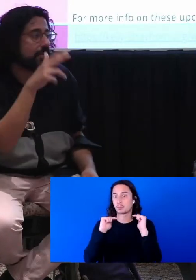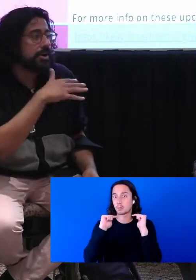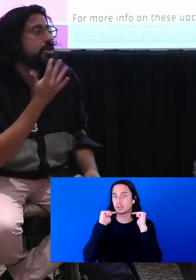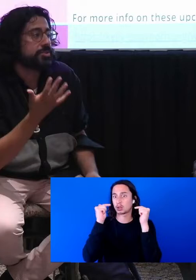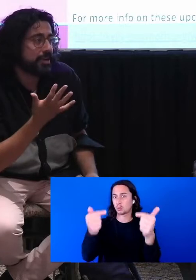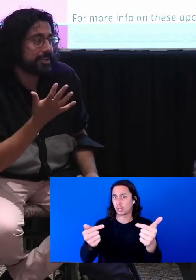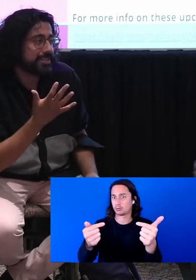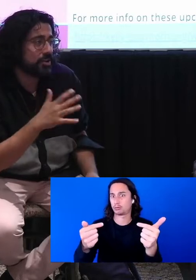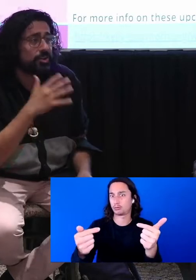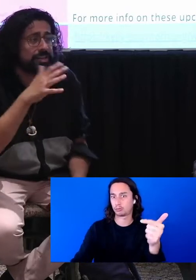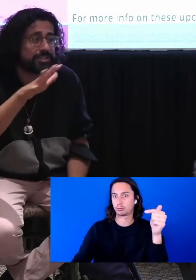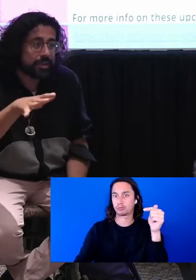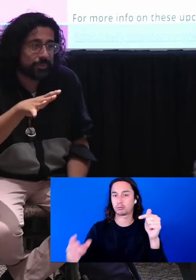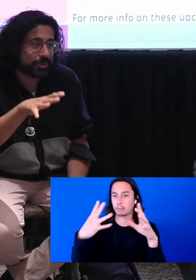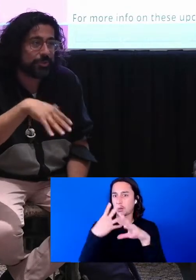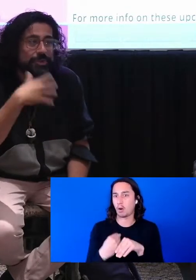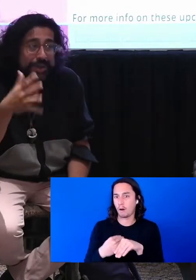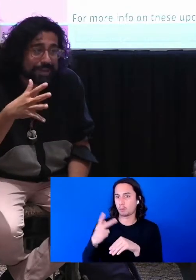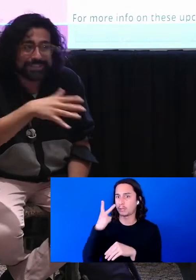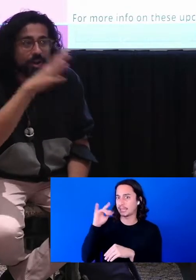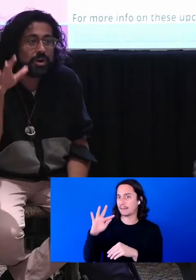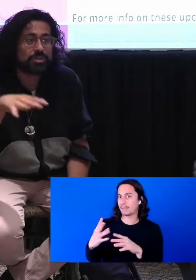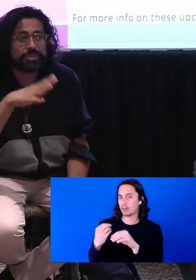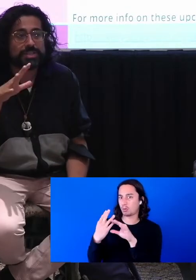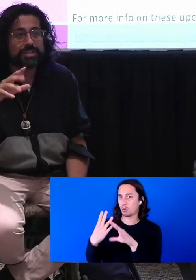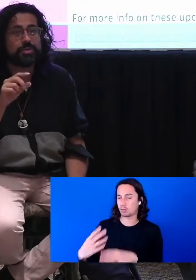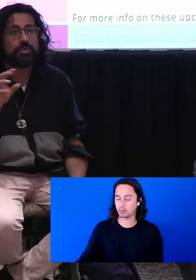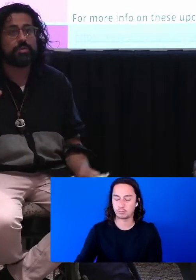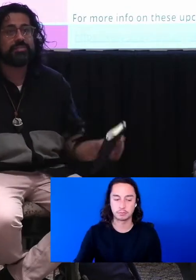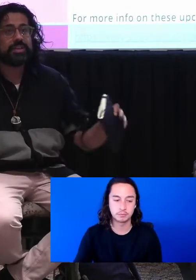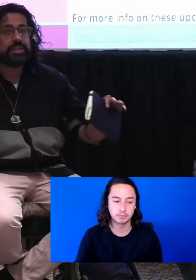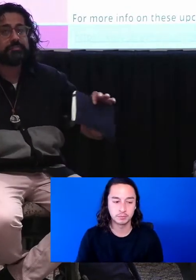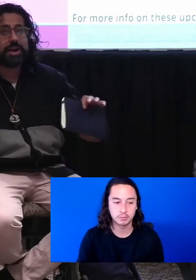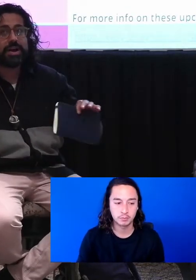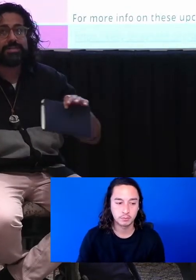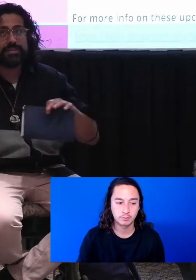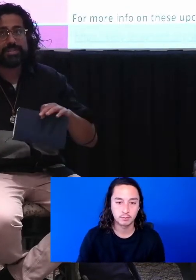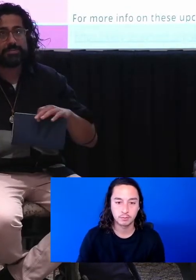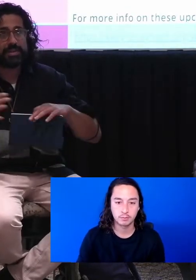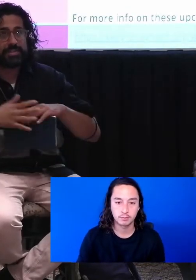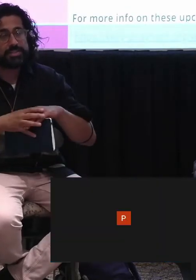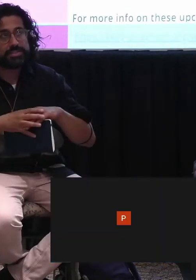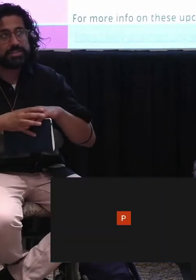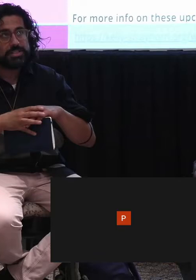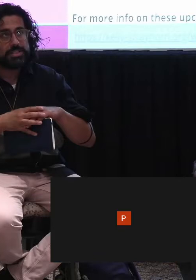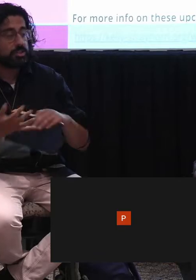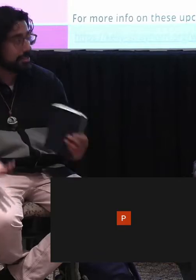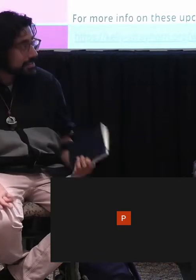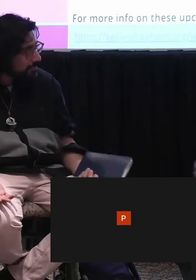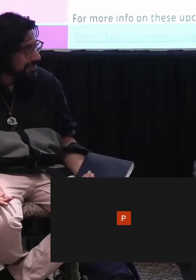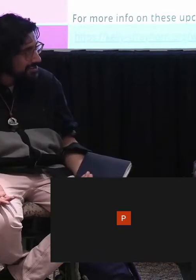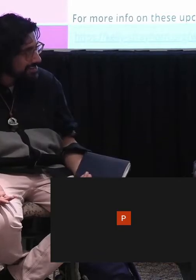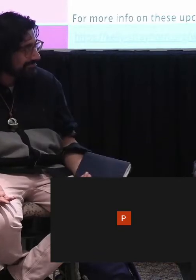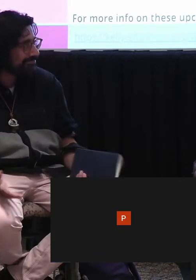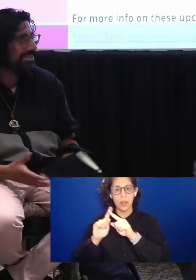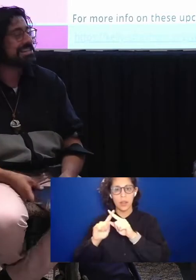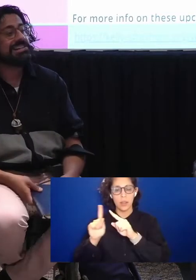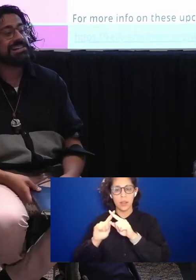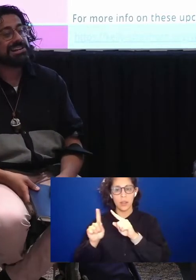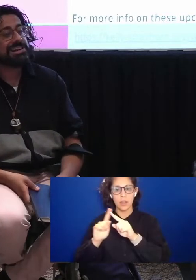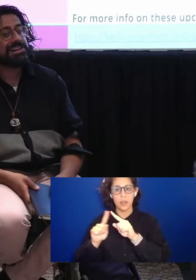ways of looking at work also get me excited. Or looking at sculptor, or looking at painting, all of those things. So I feel like my devising process is